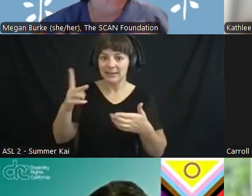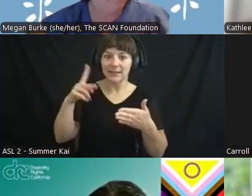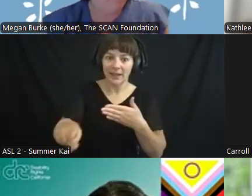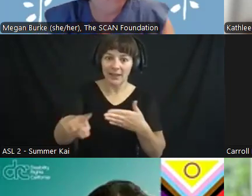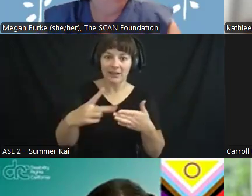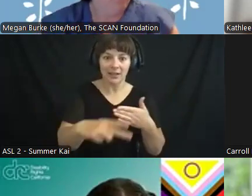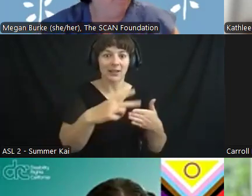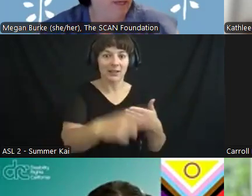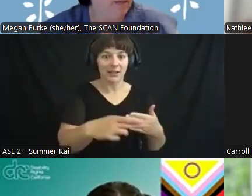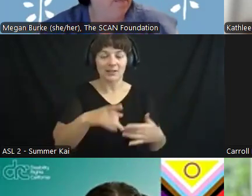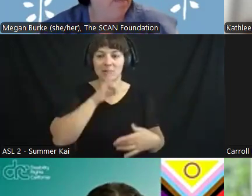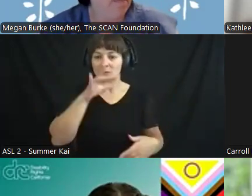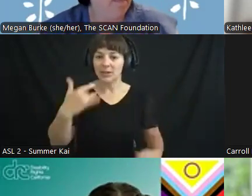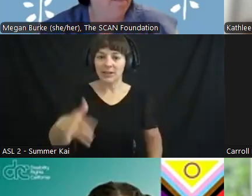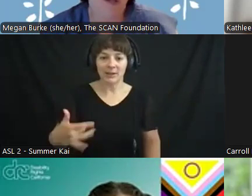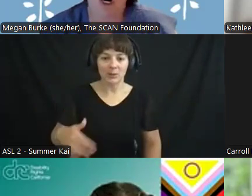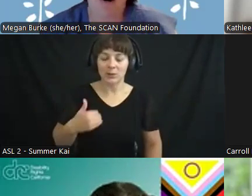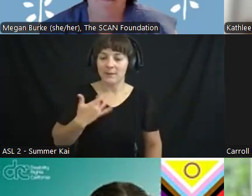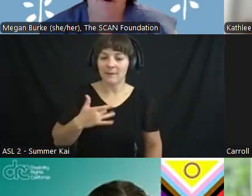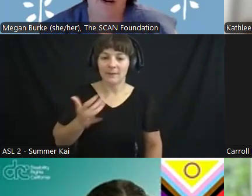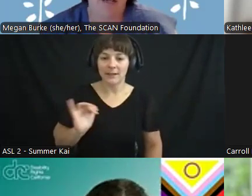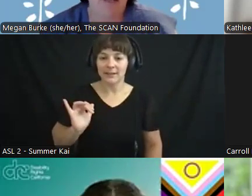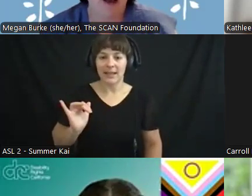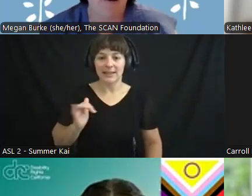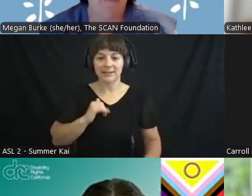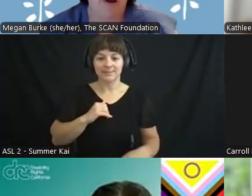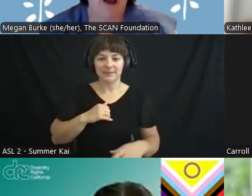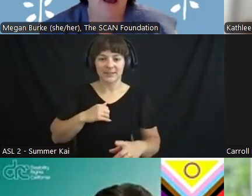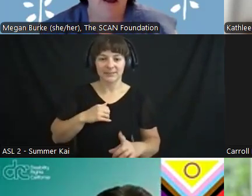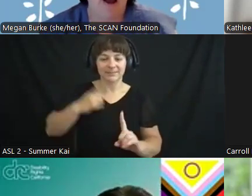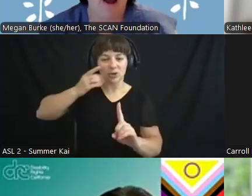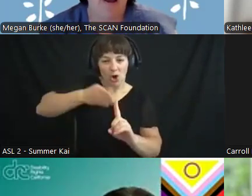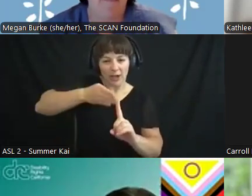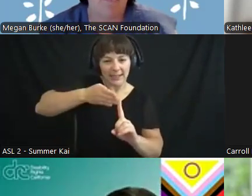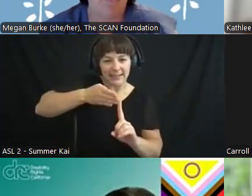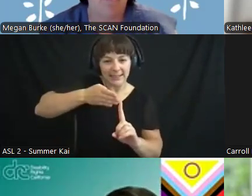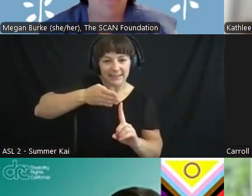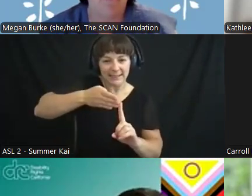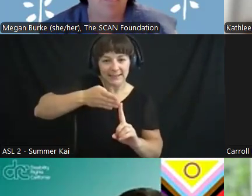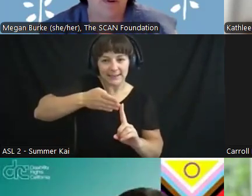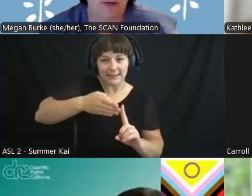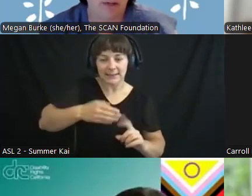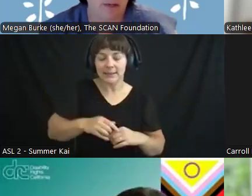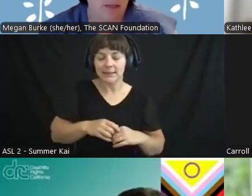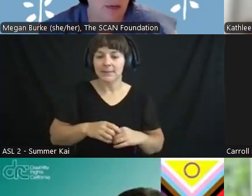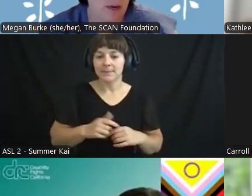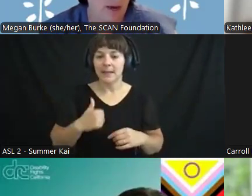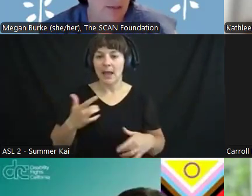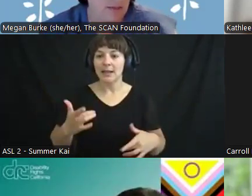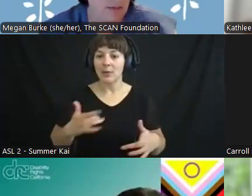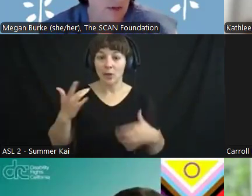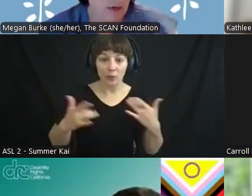a really targeted focus. And I am thrilled, I